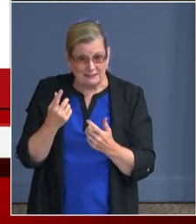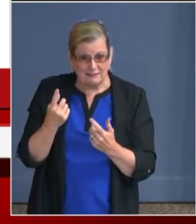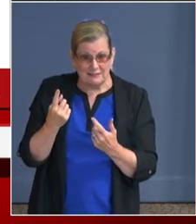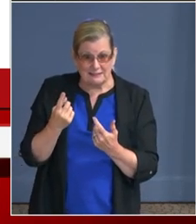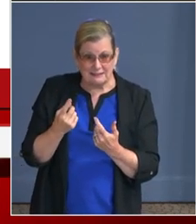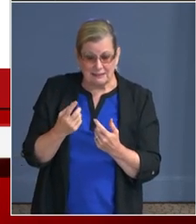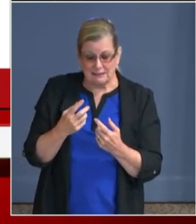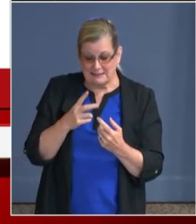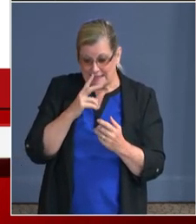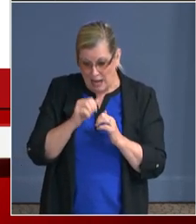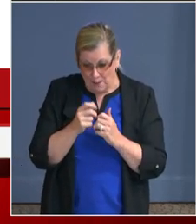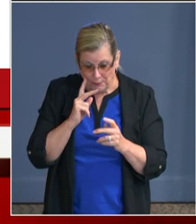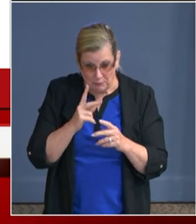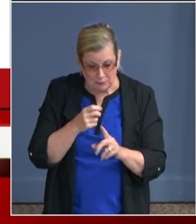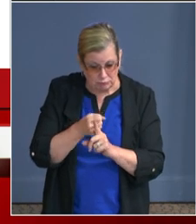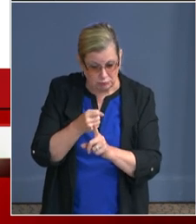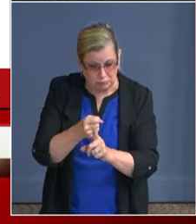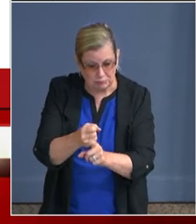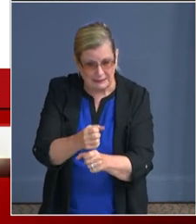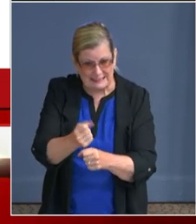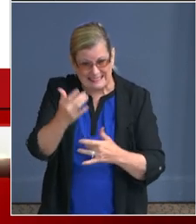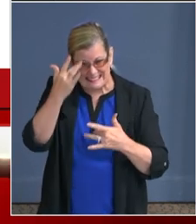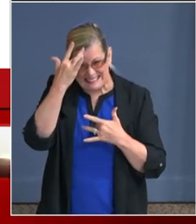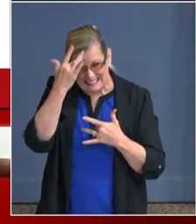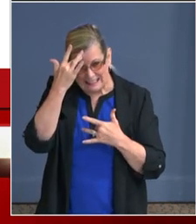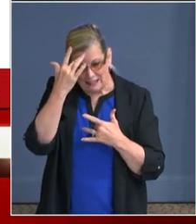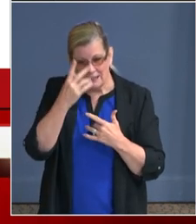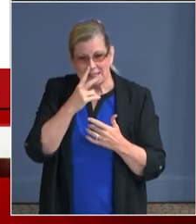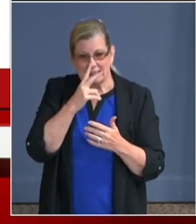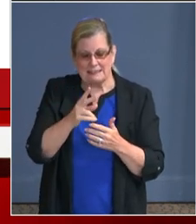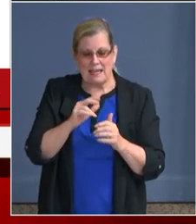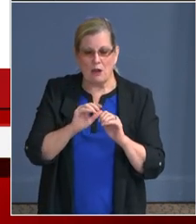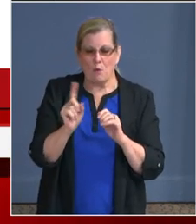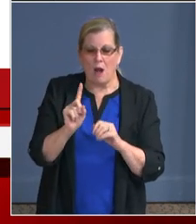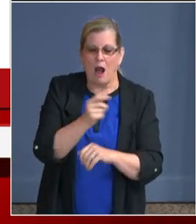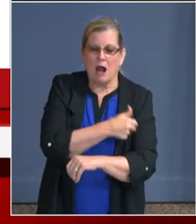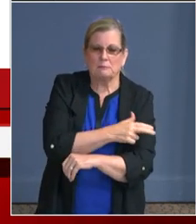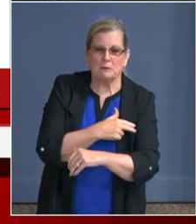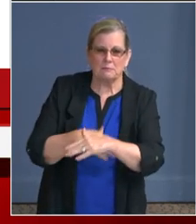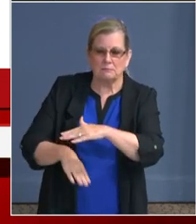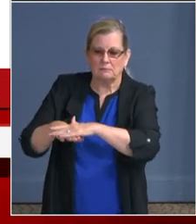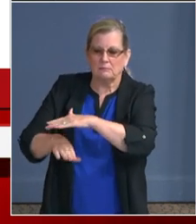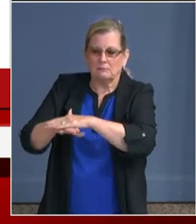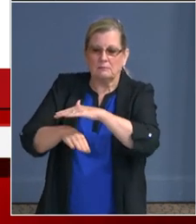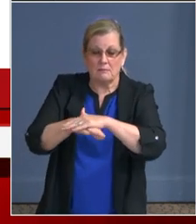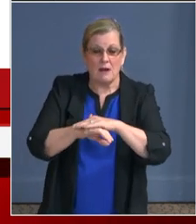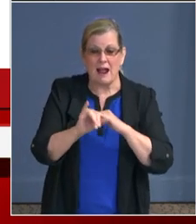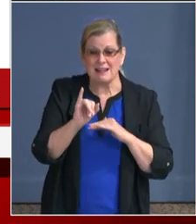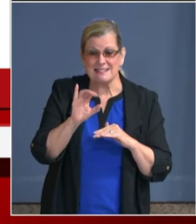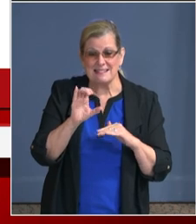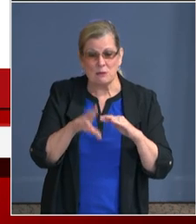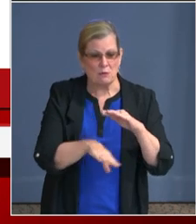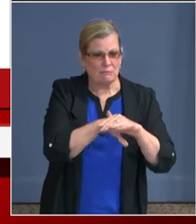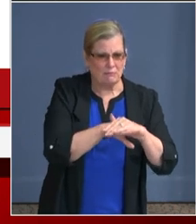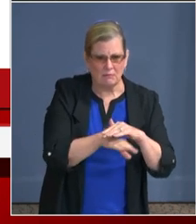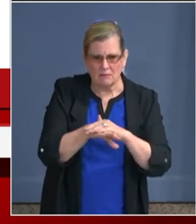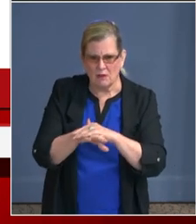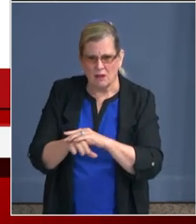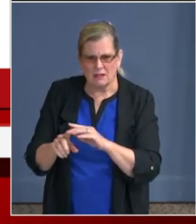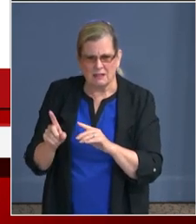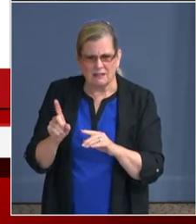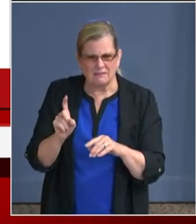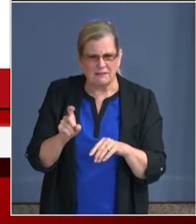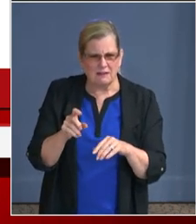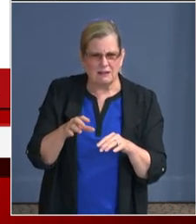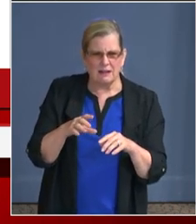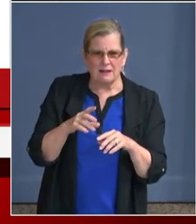from this virus, that the hospital capacity, ICU capacity, will be there for them. So we